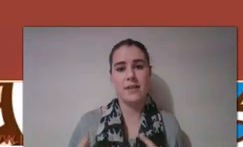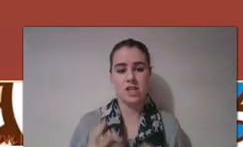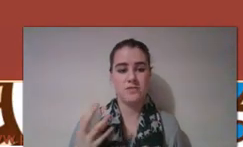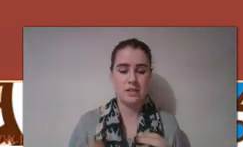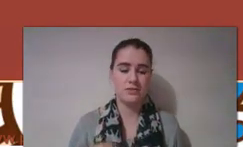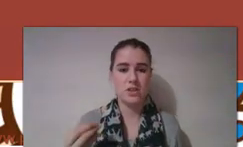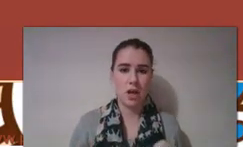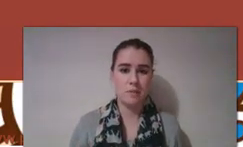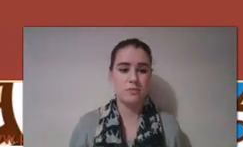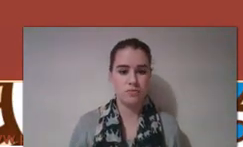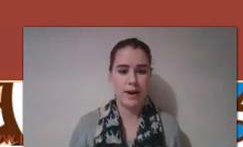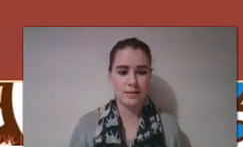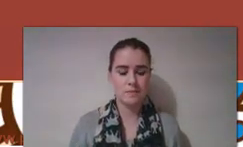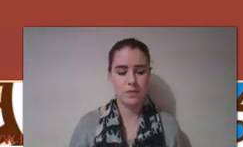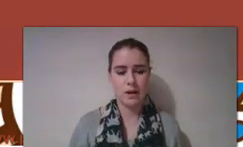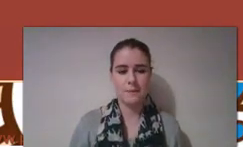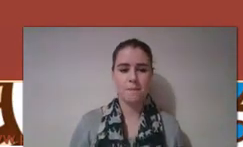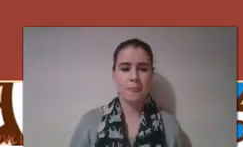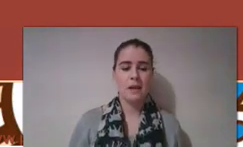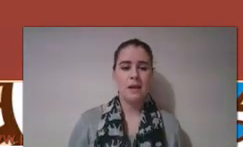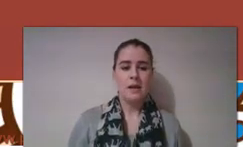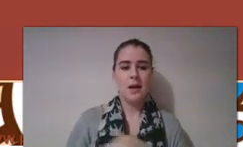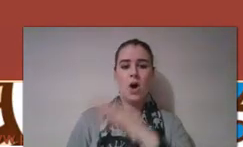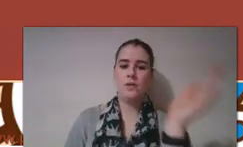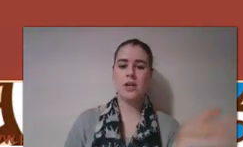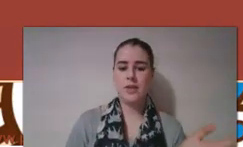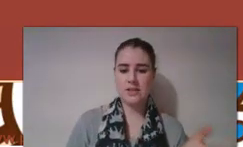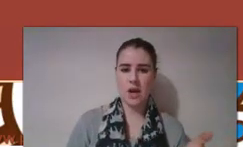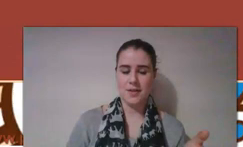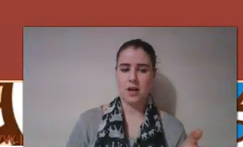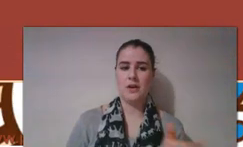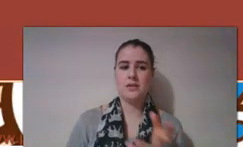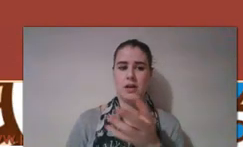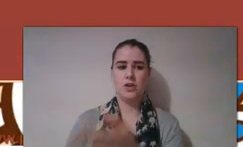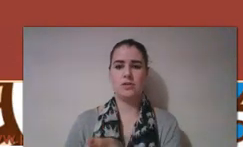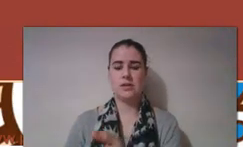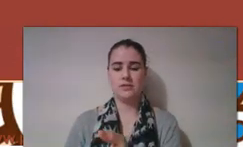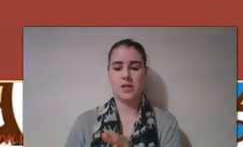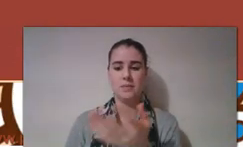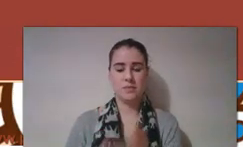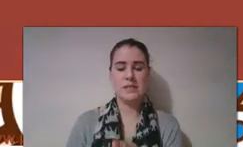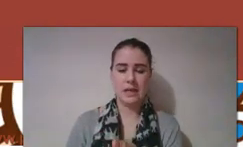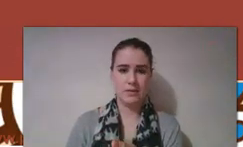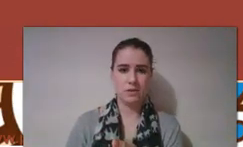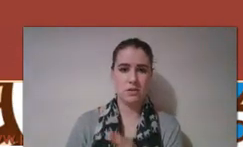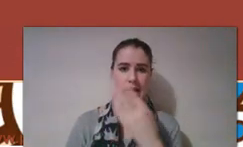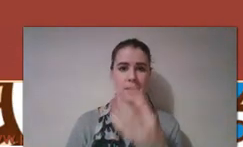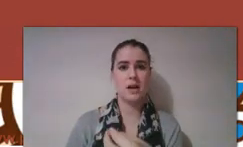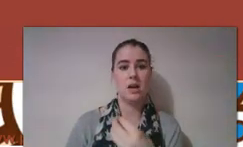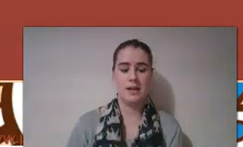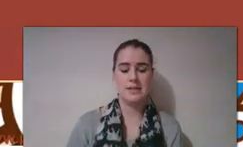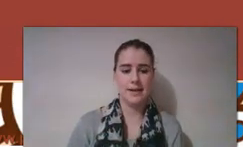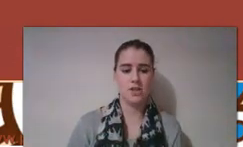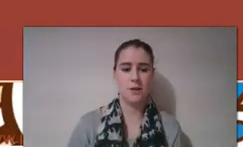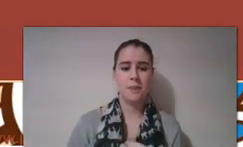a variation of different types of reds, okay? Now, not only could they dye their clothes and use different types of materials to gain